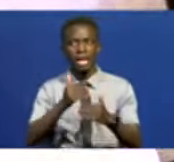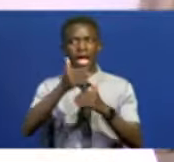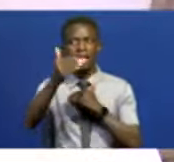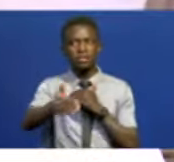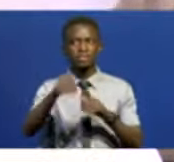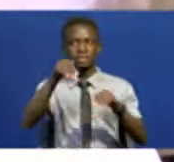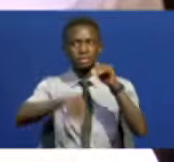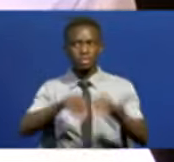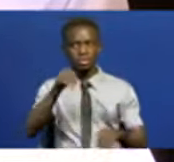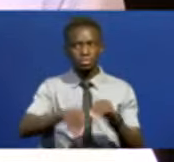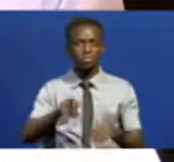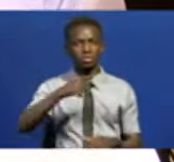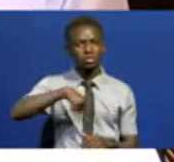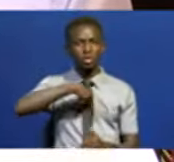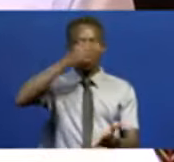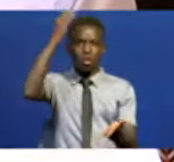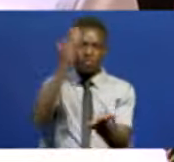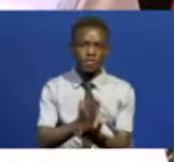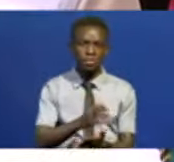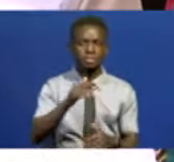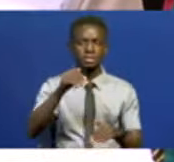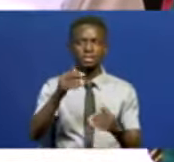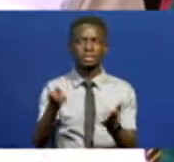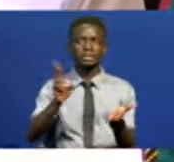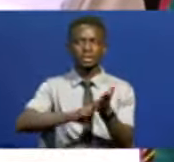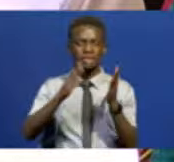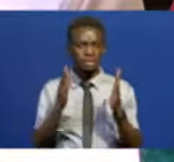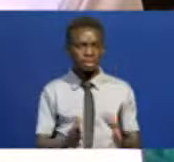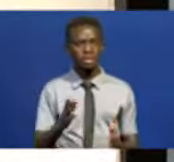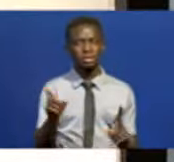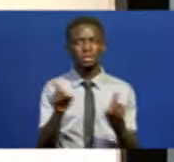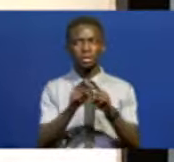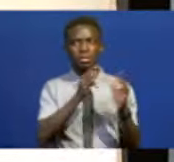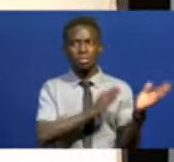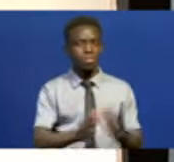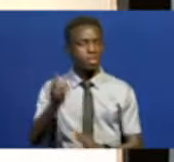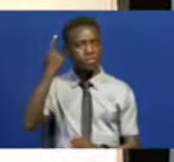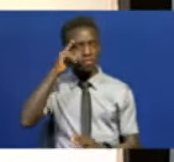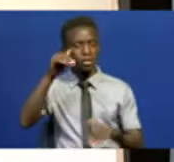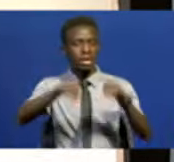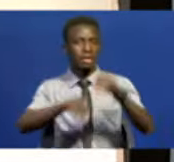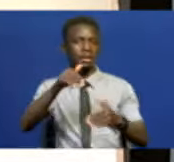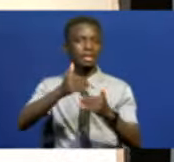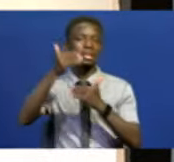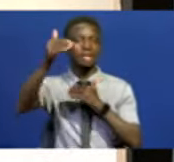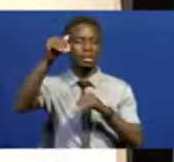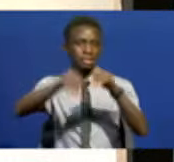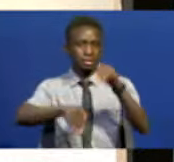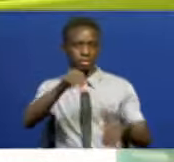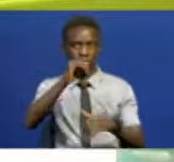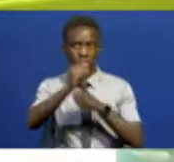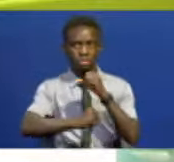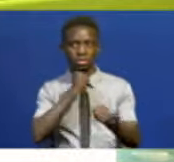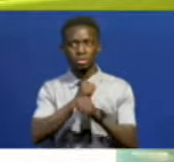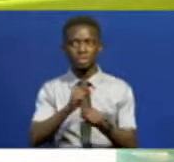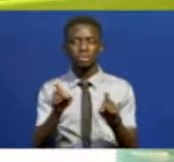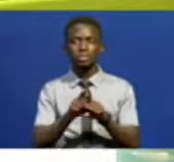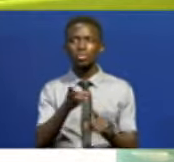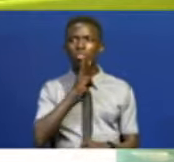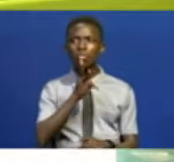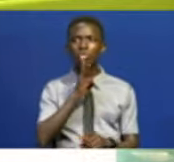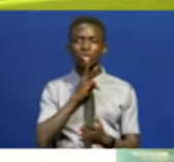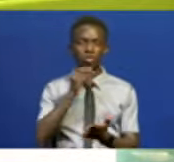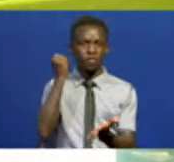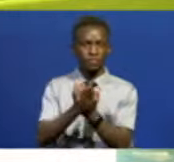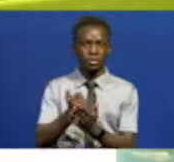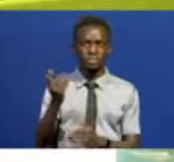register as we prepare for election in the next electoral year. The county government's Department of Water is using